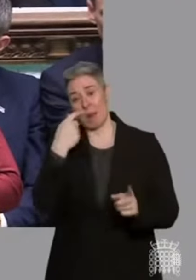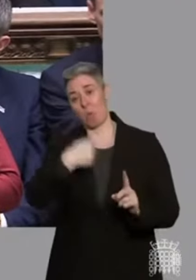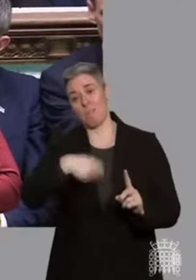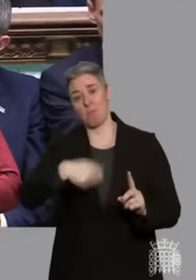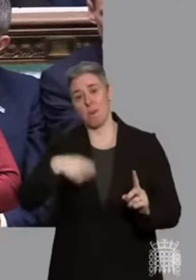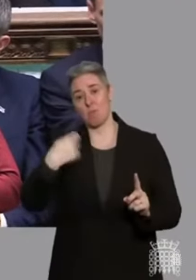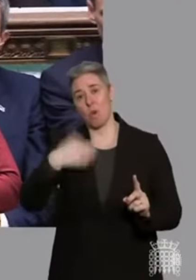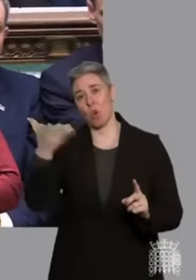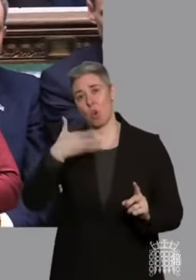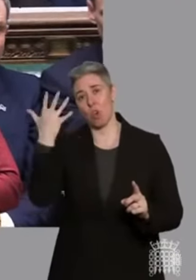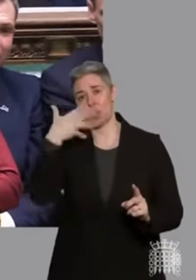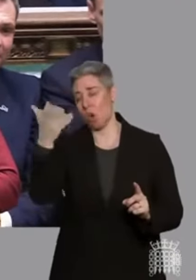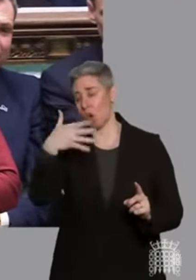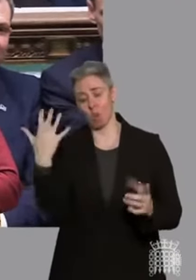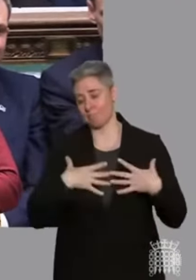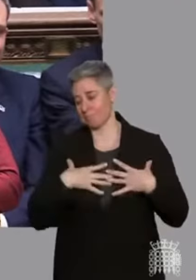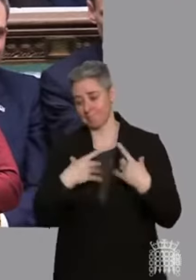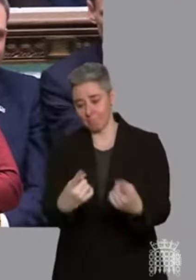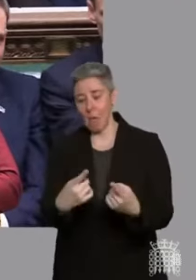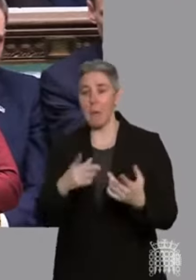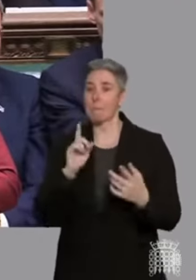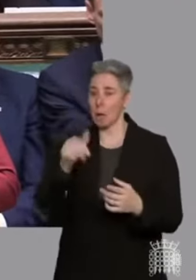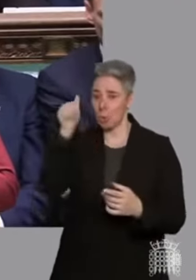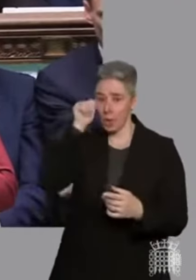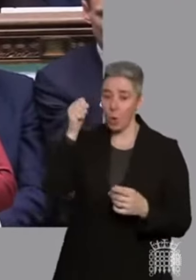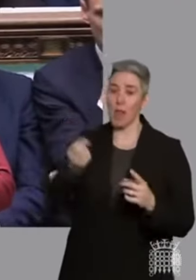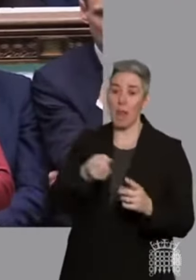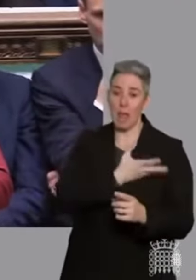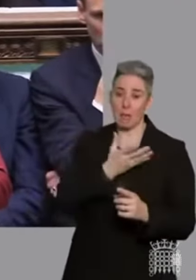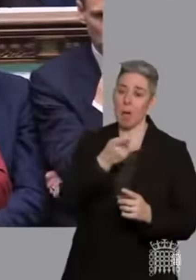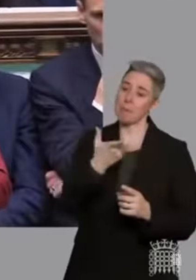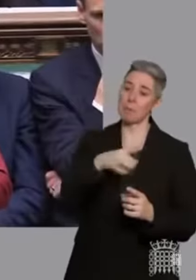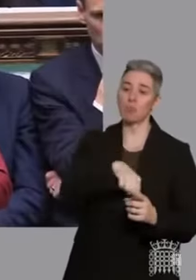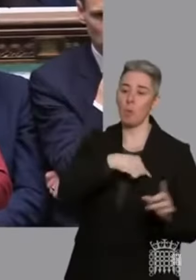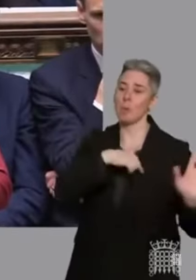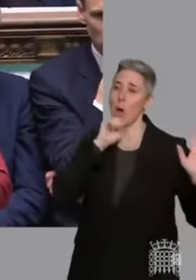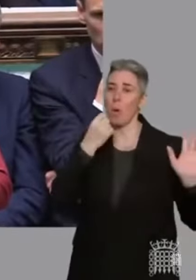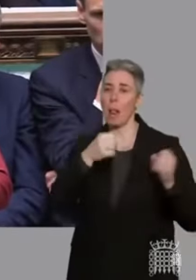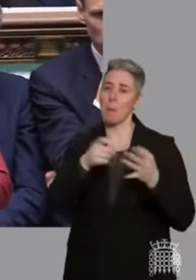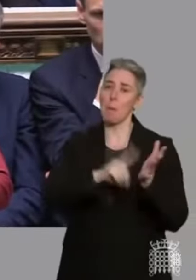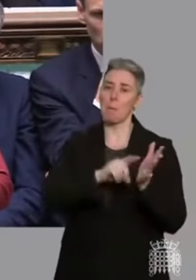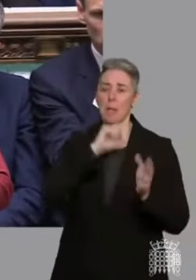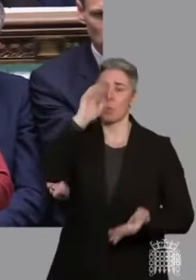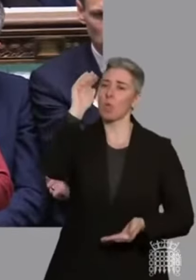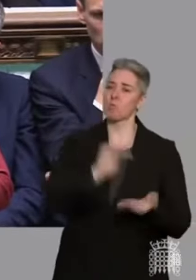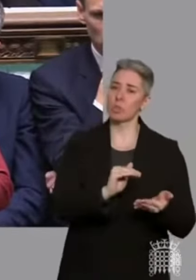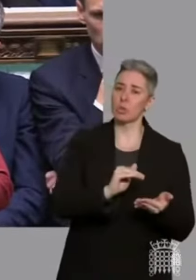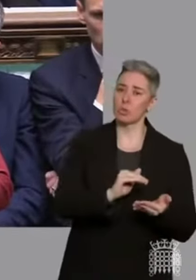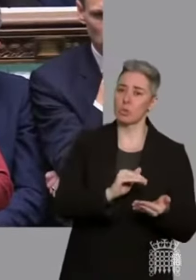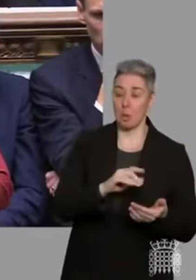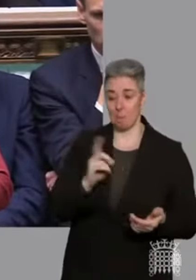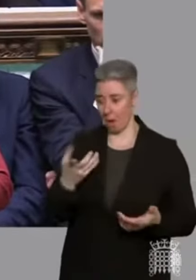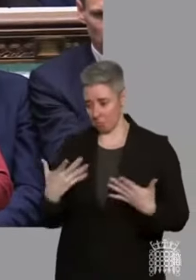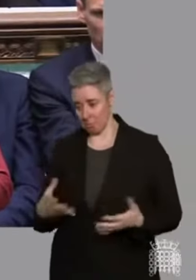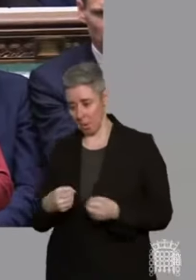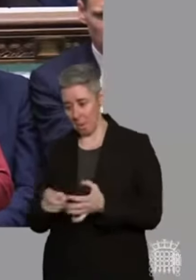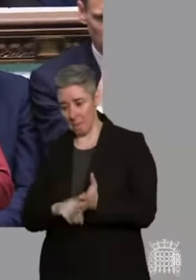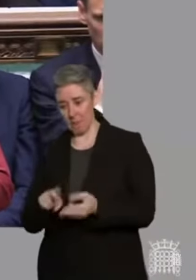by £300. Instead, bills are going up. He's freezing pensioners while shoveling money to